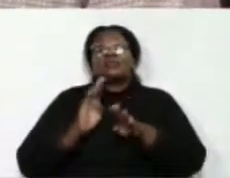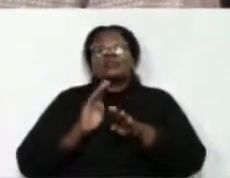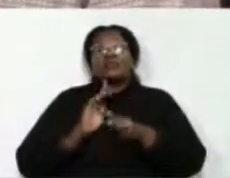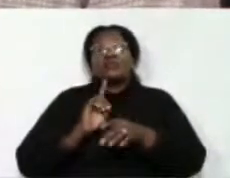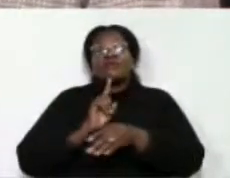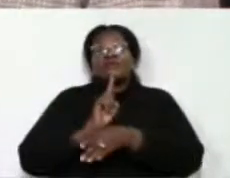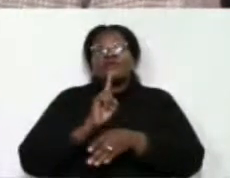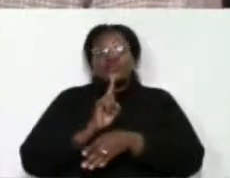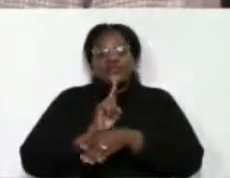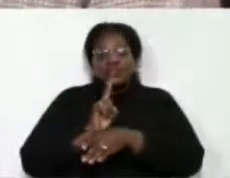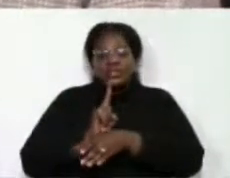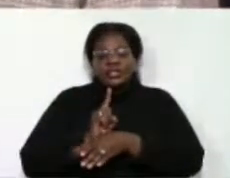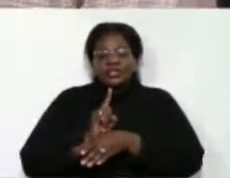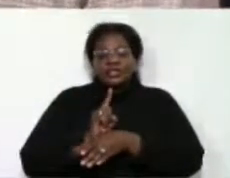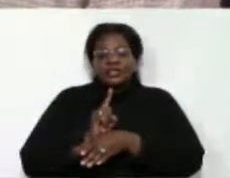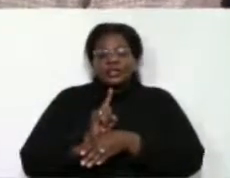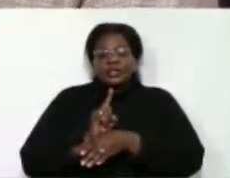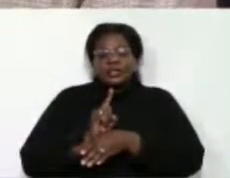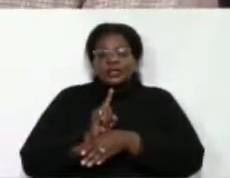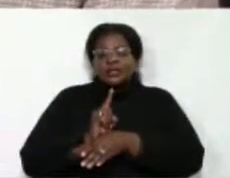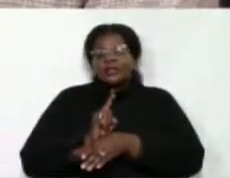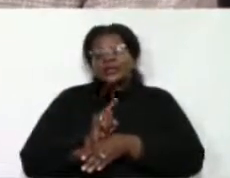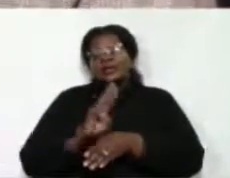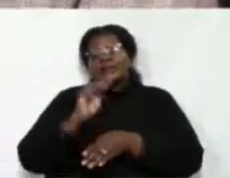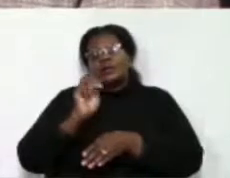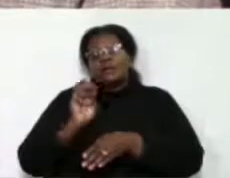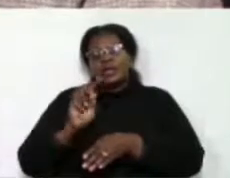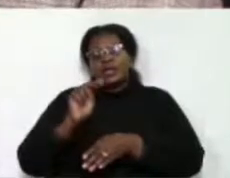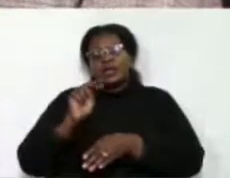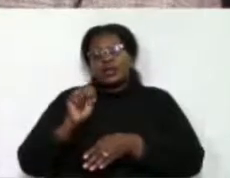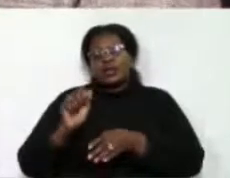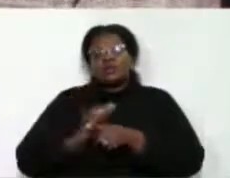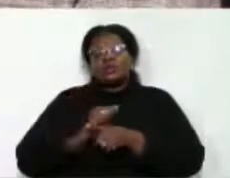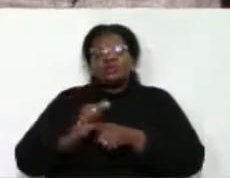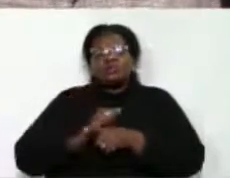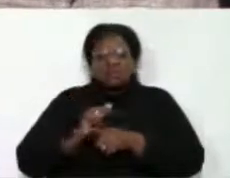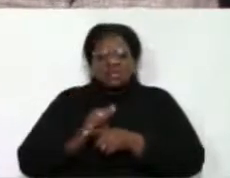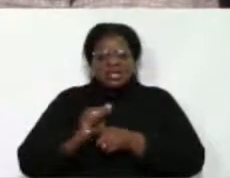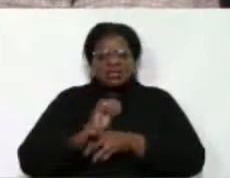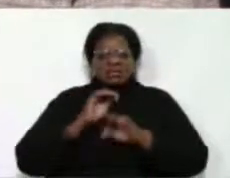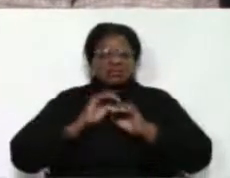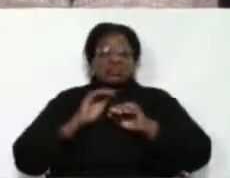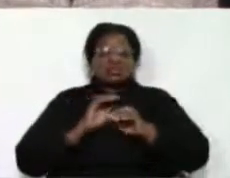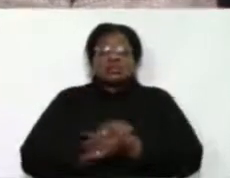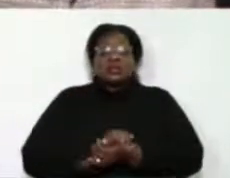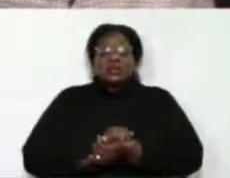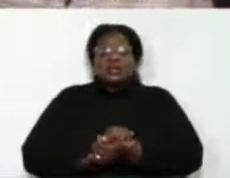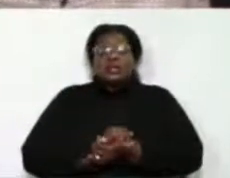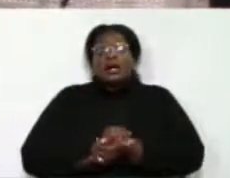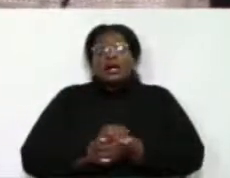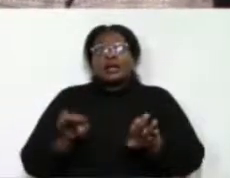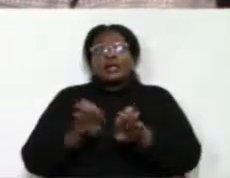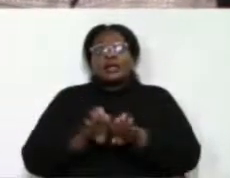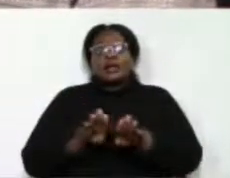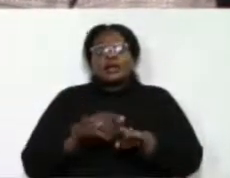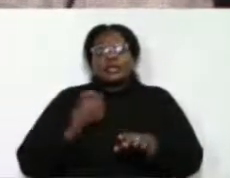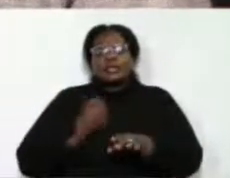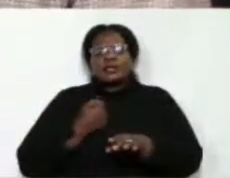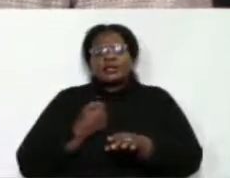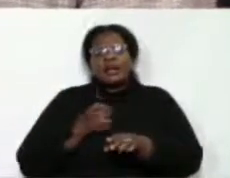first point is, like, as Absai is a mentor for young people, and I've done so in the past as well, we're always around to